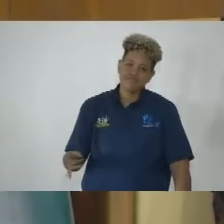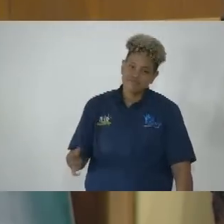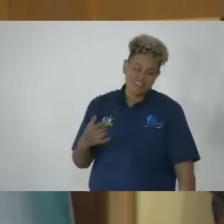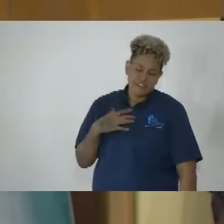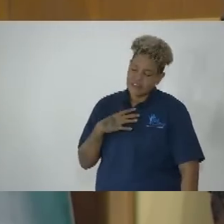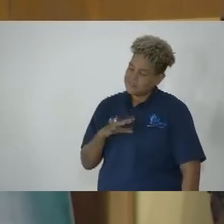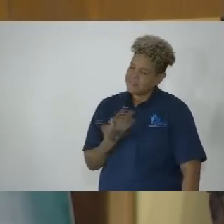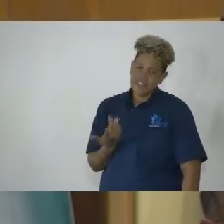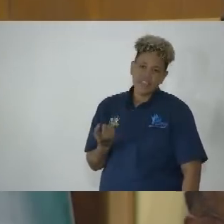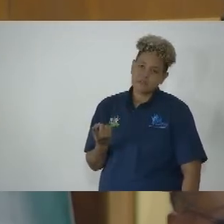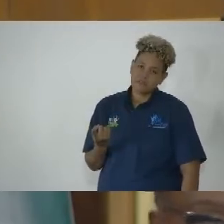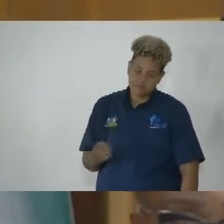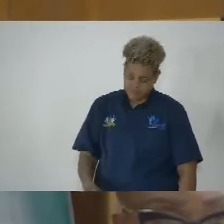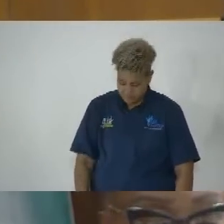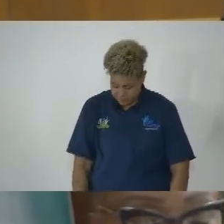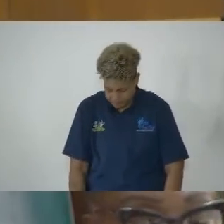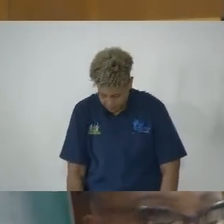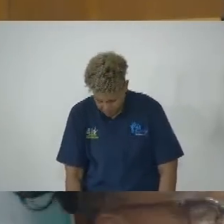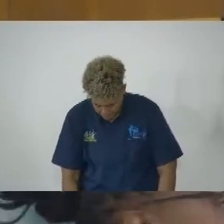nomenclature of